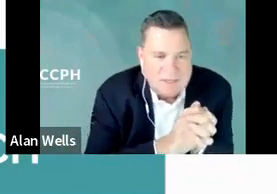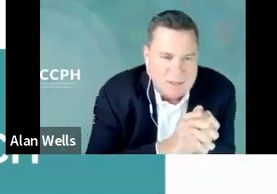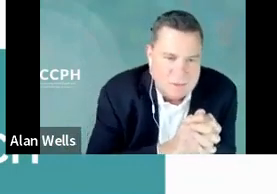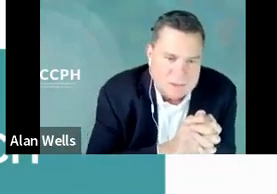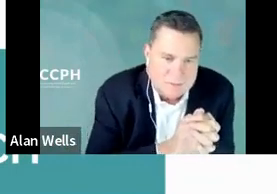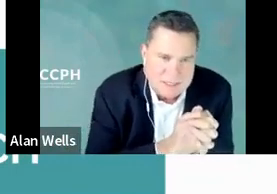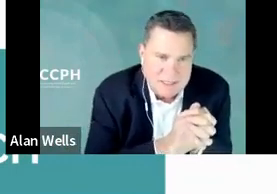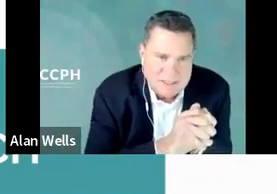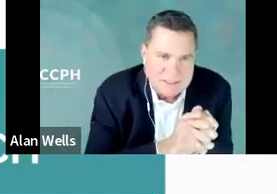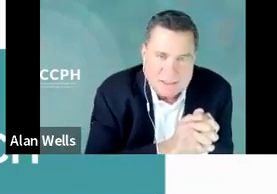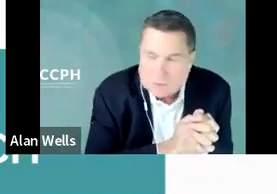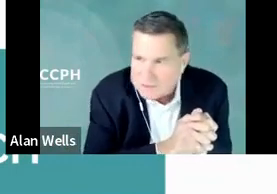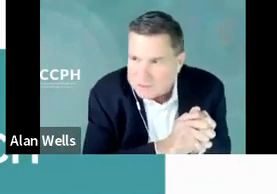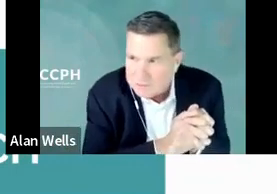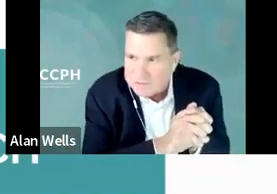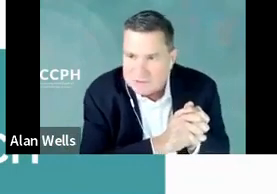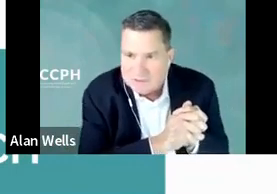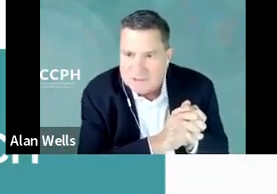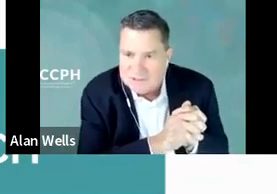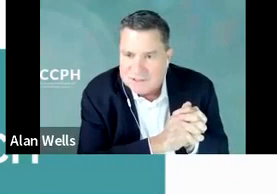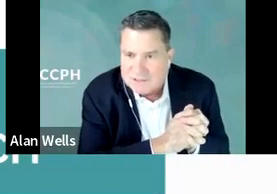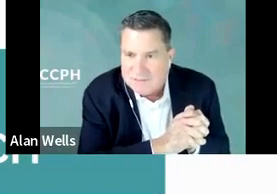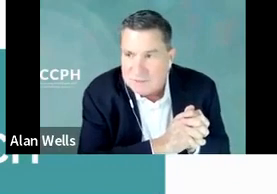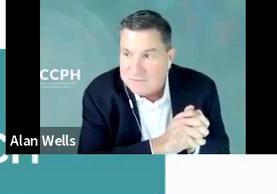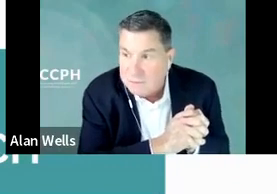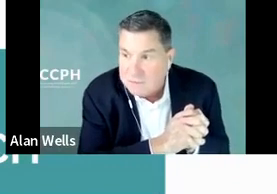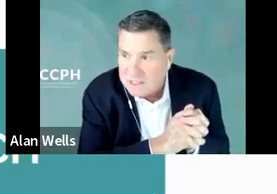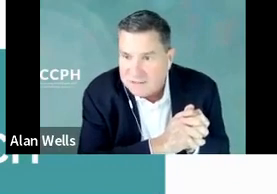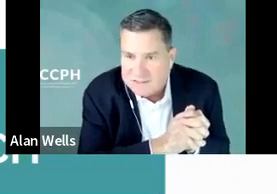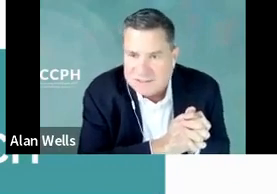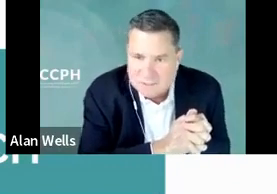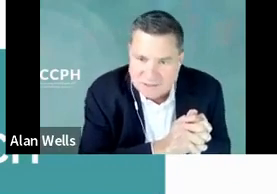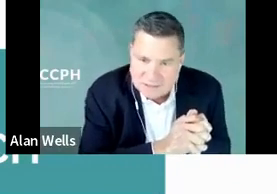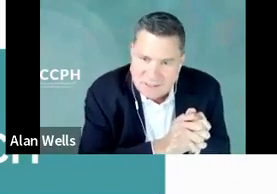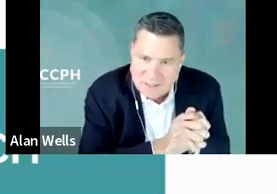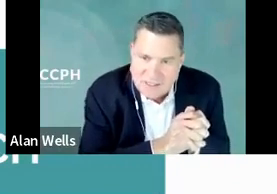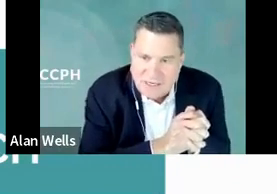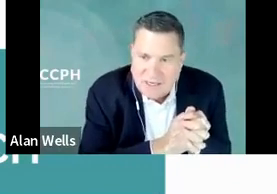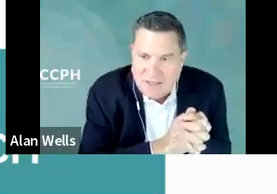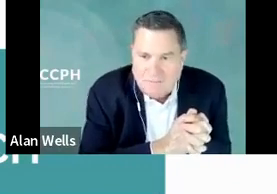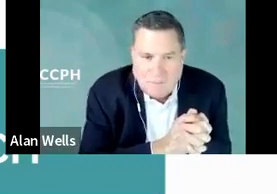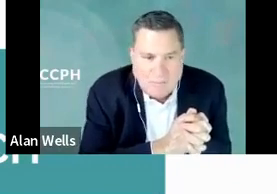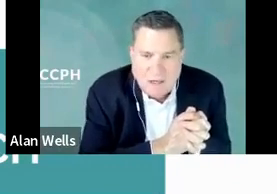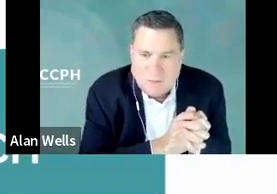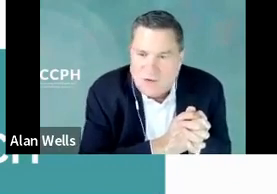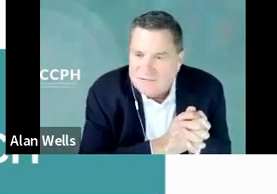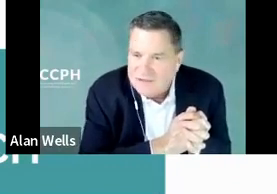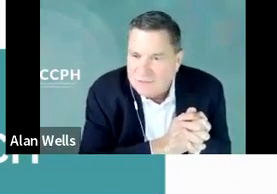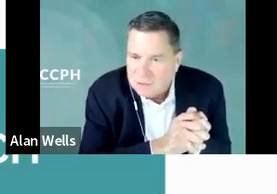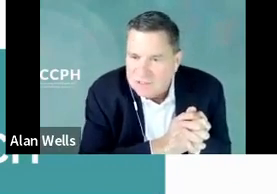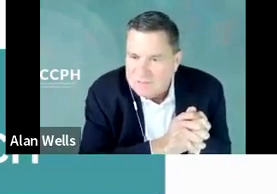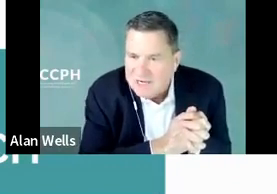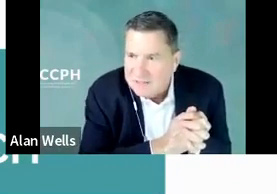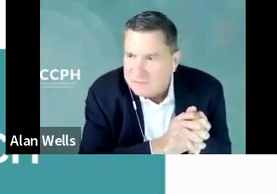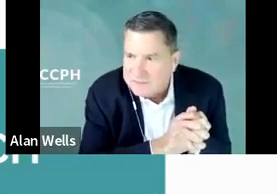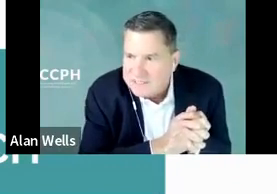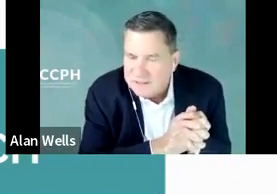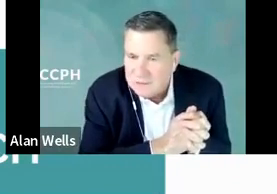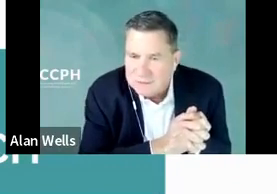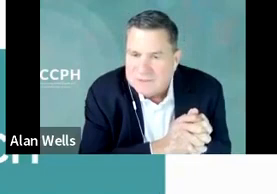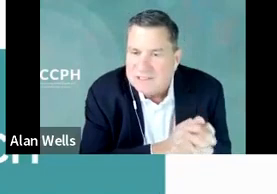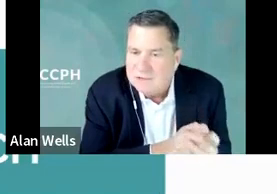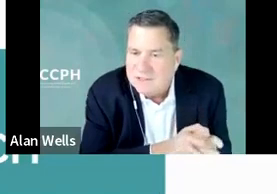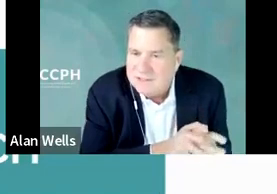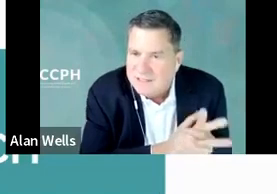or may not be used to make changes in traditional research. It's just a matter of new knowledge generated. We have to have early buy-in